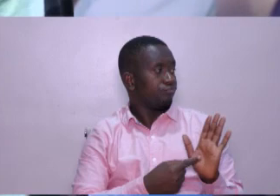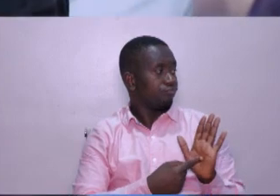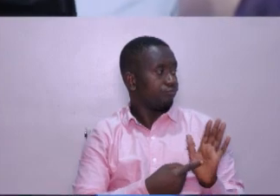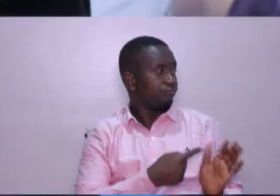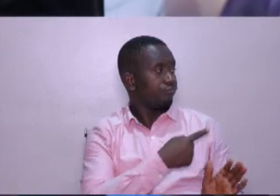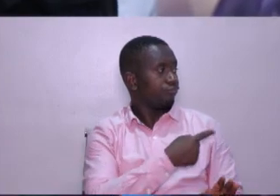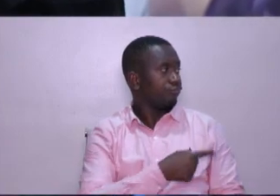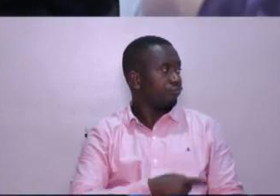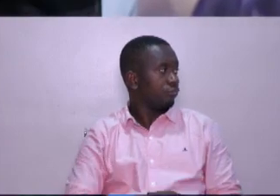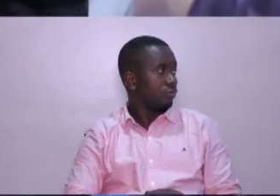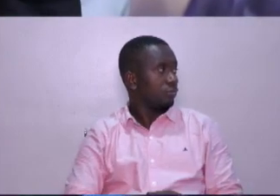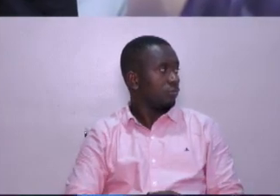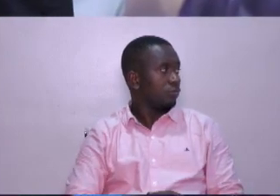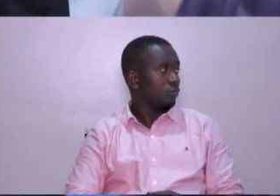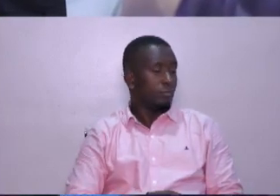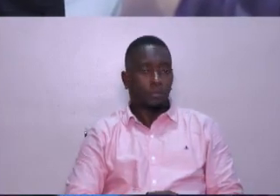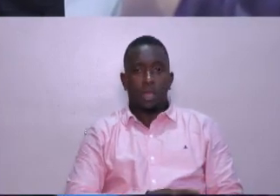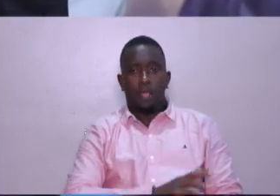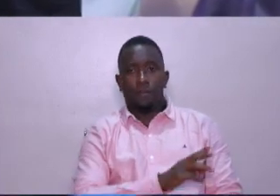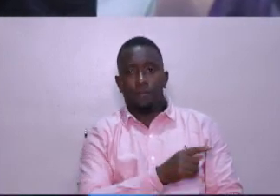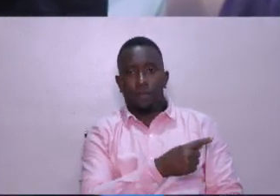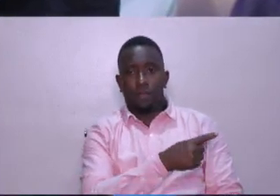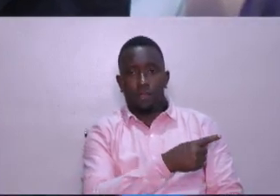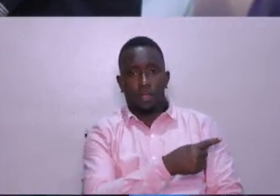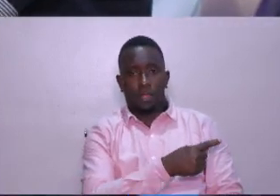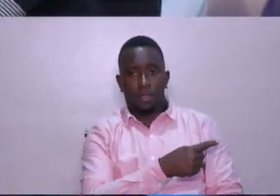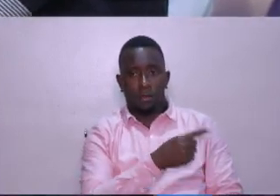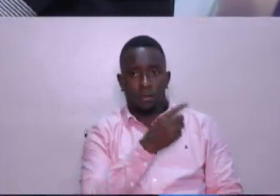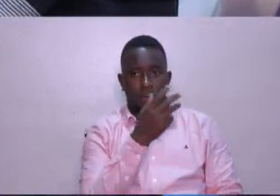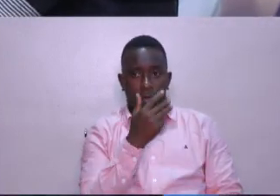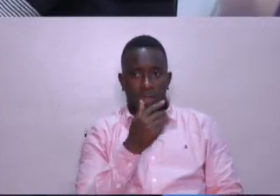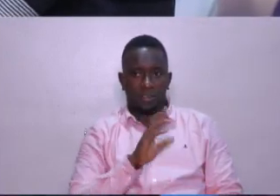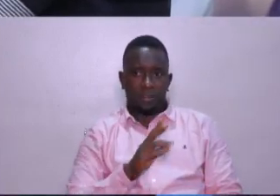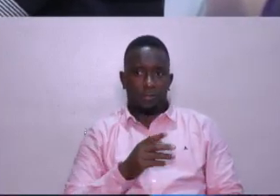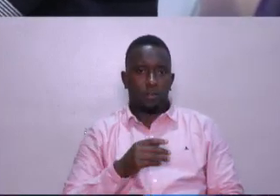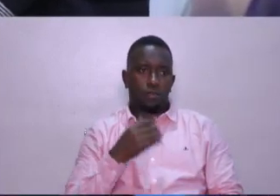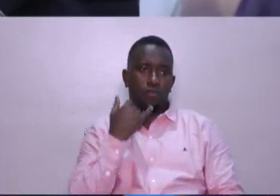This it looks like this because it is in mobile, but